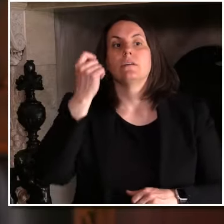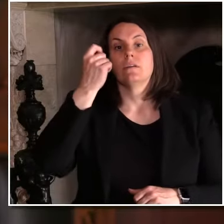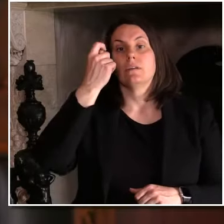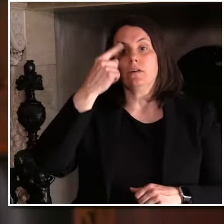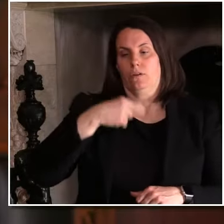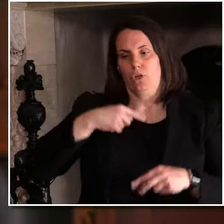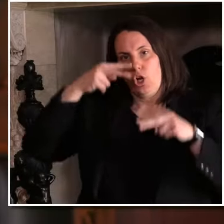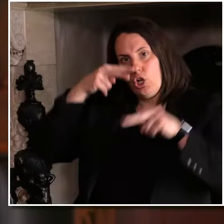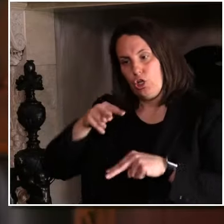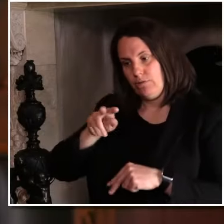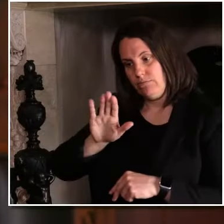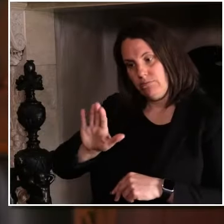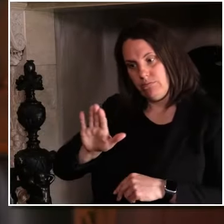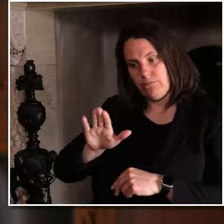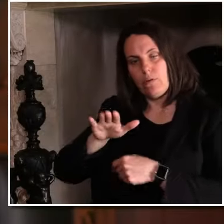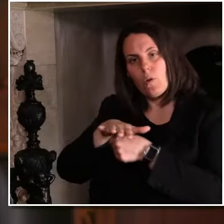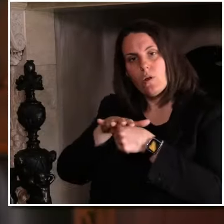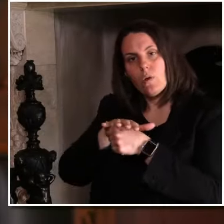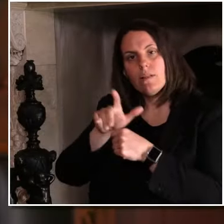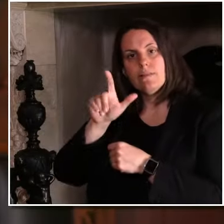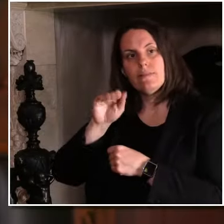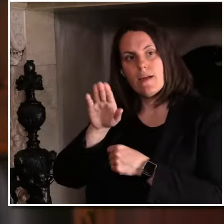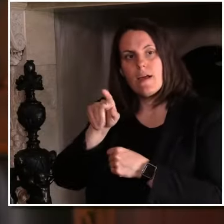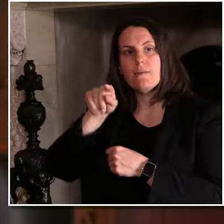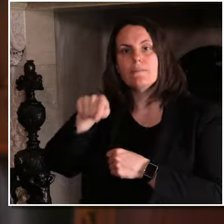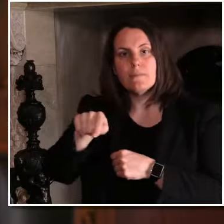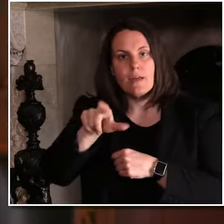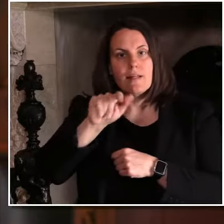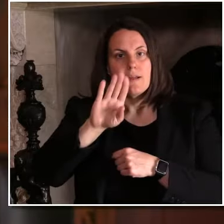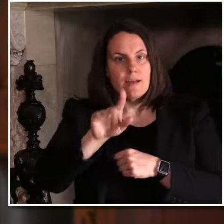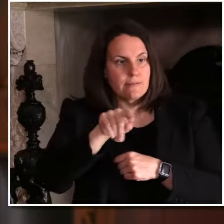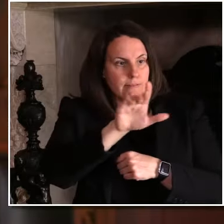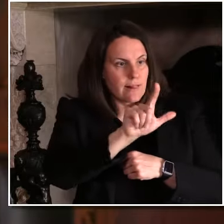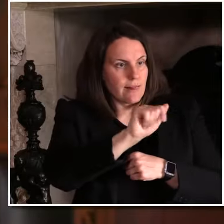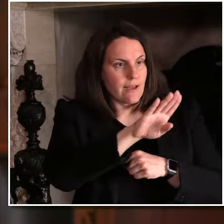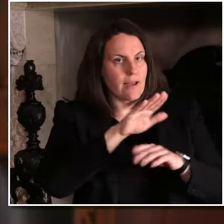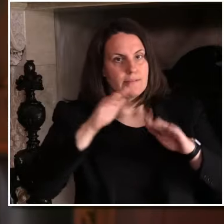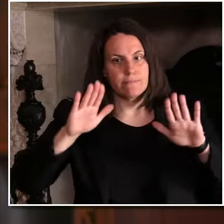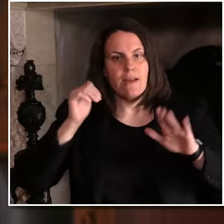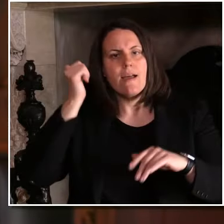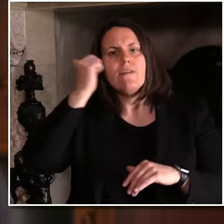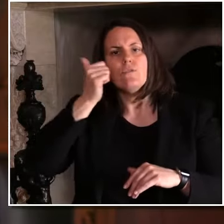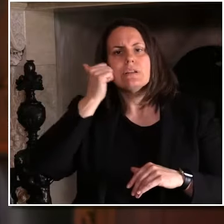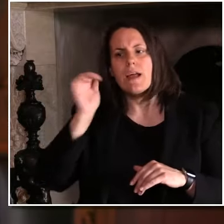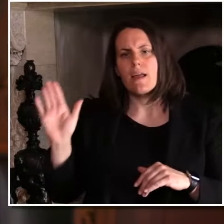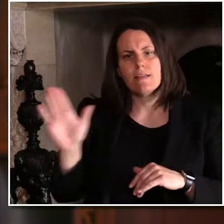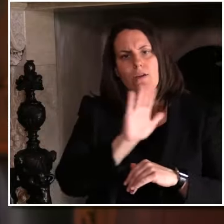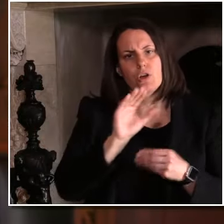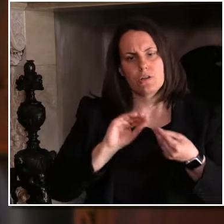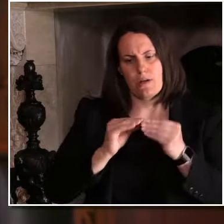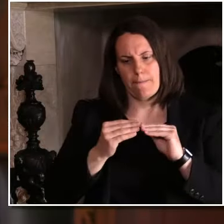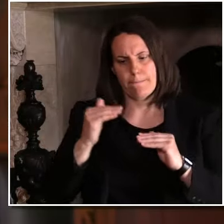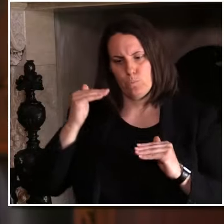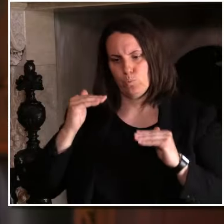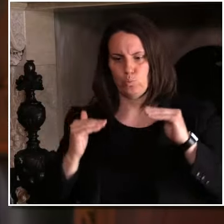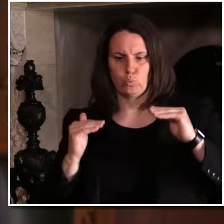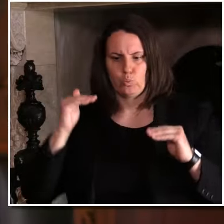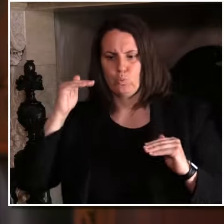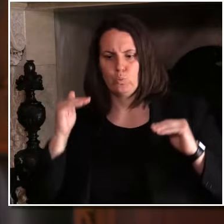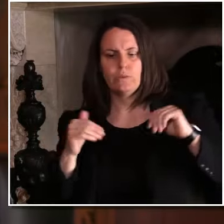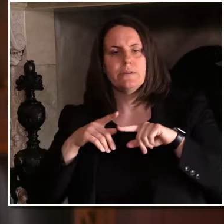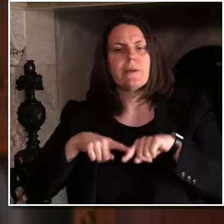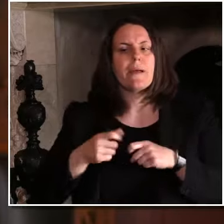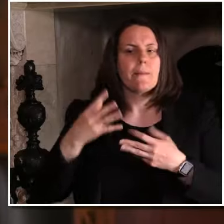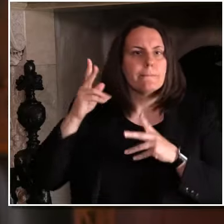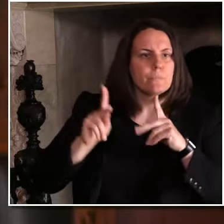why that number fluctuates. And part of what we take into account in that number is, labs across the